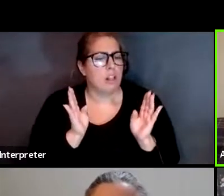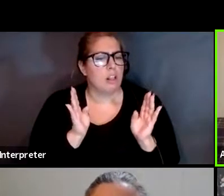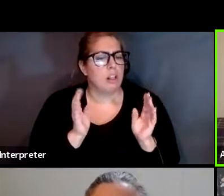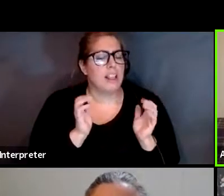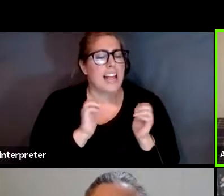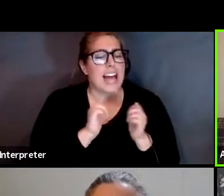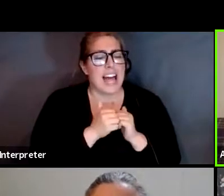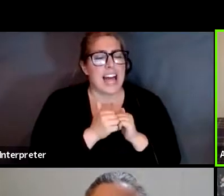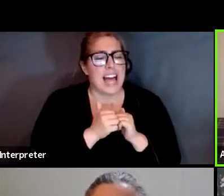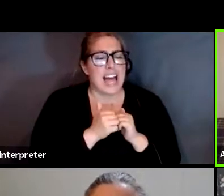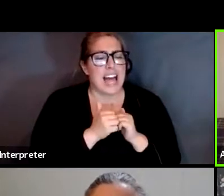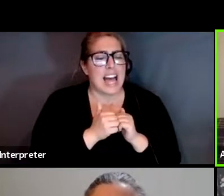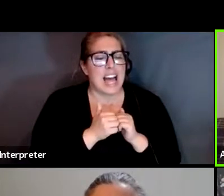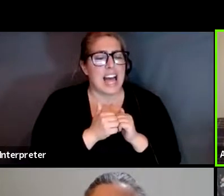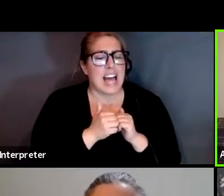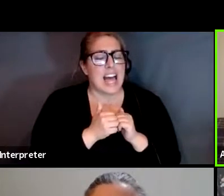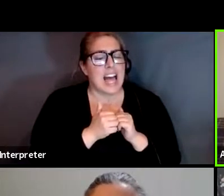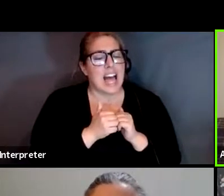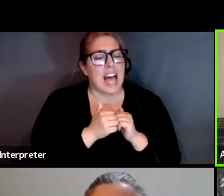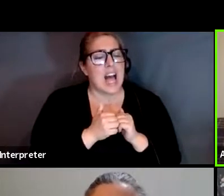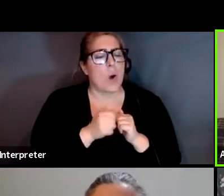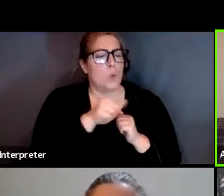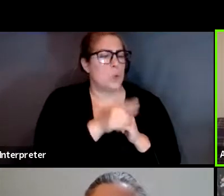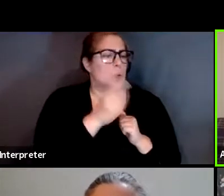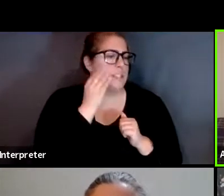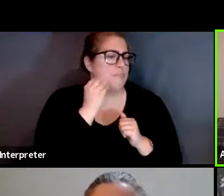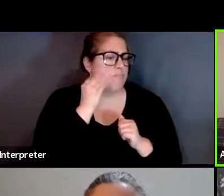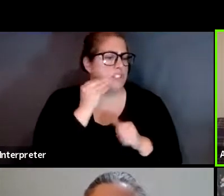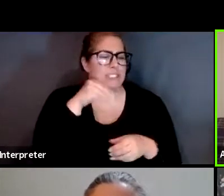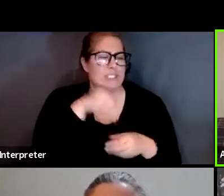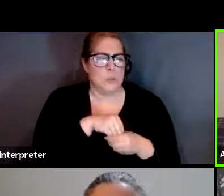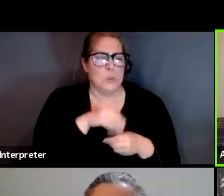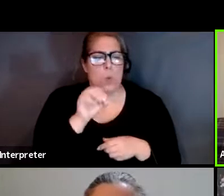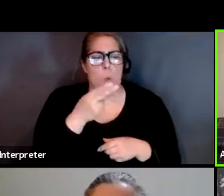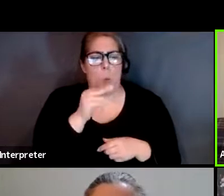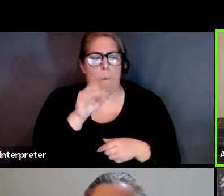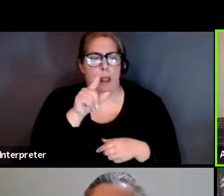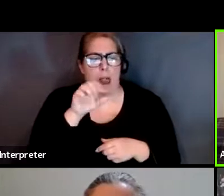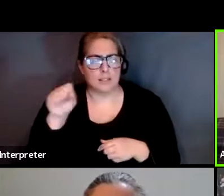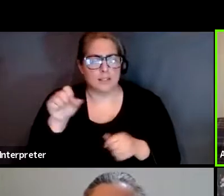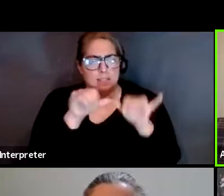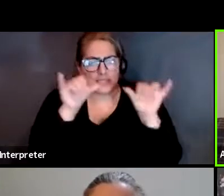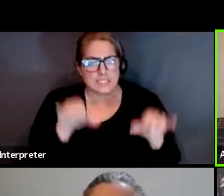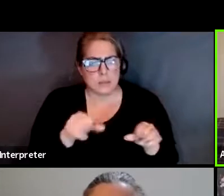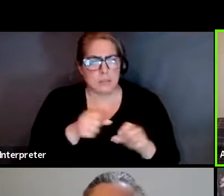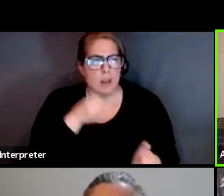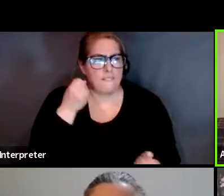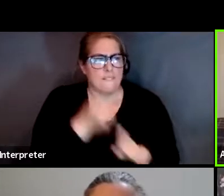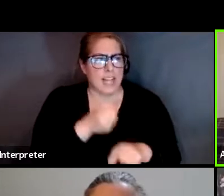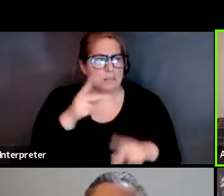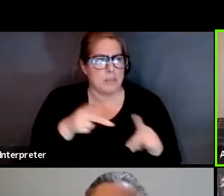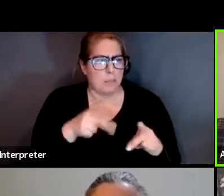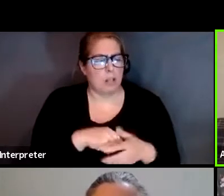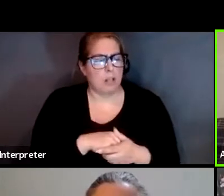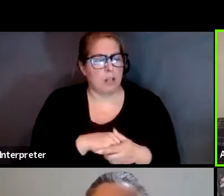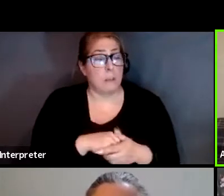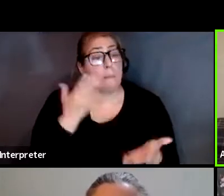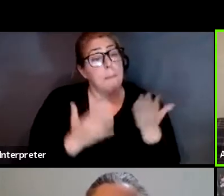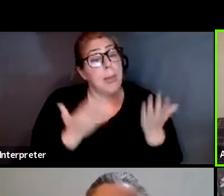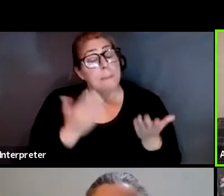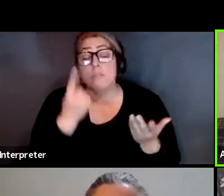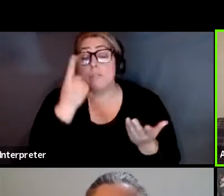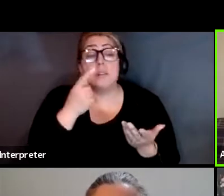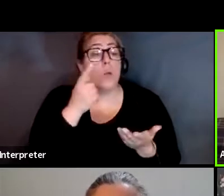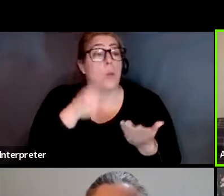how does being in the homeless system affect the mental health of people who are already struggling with